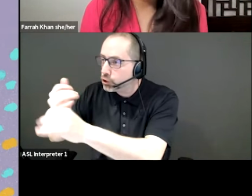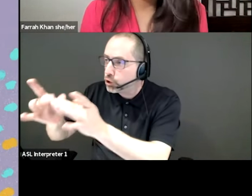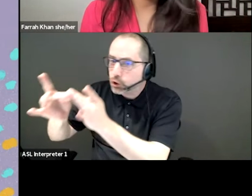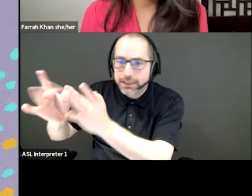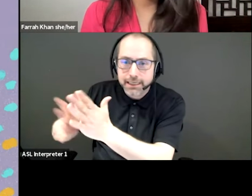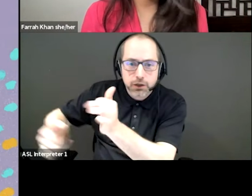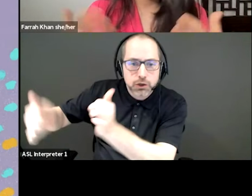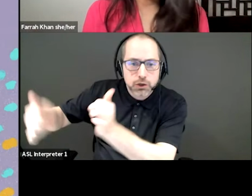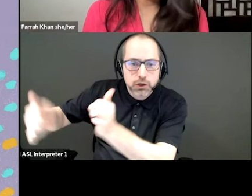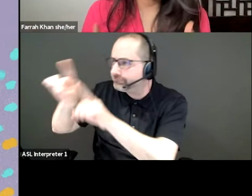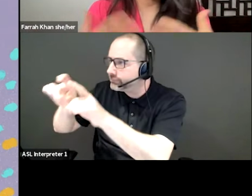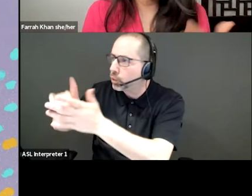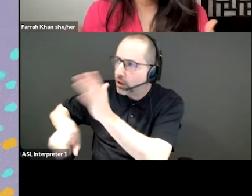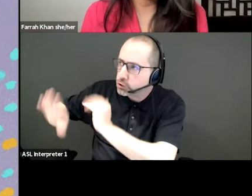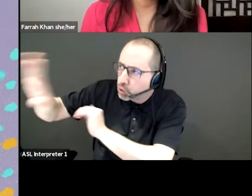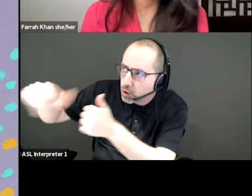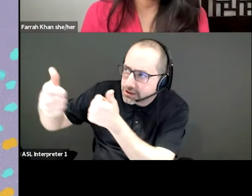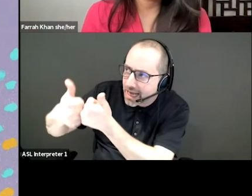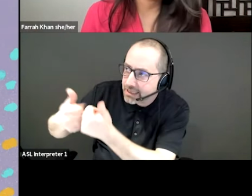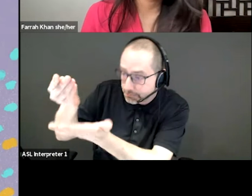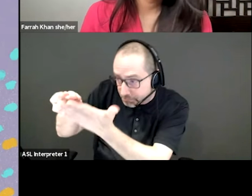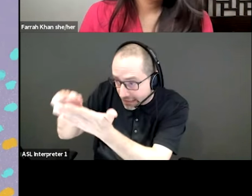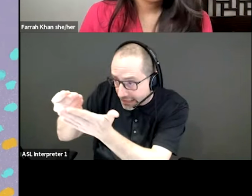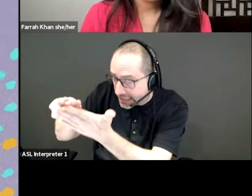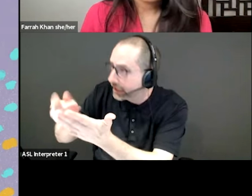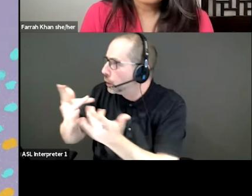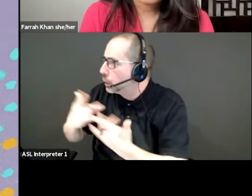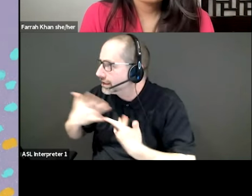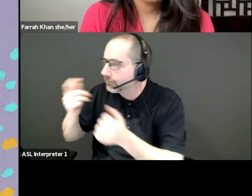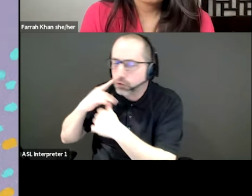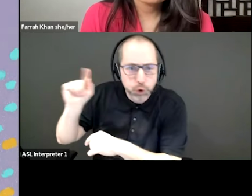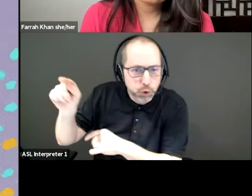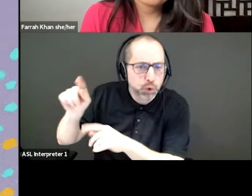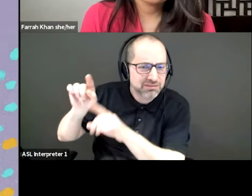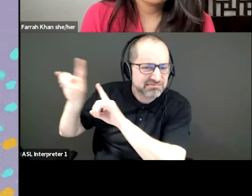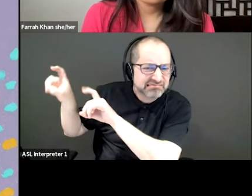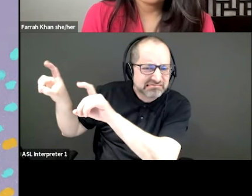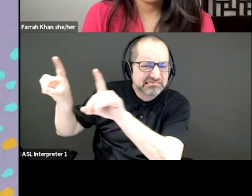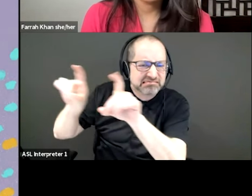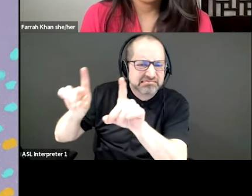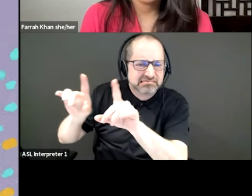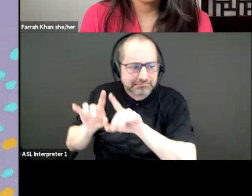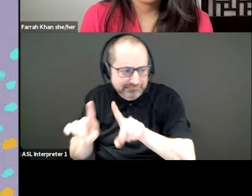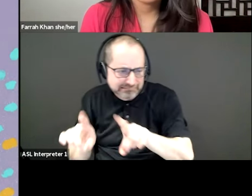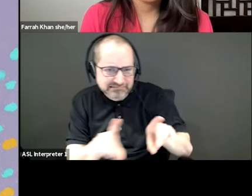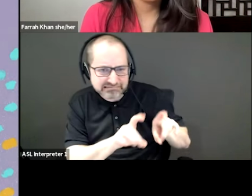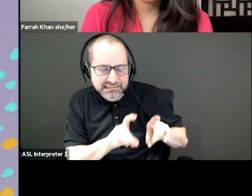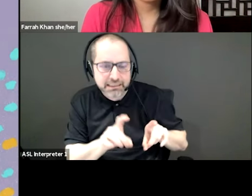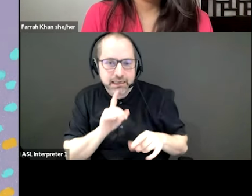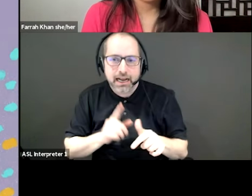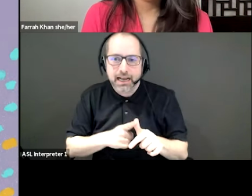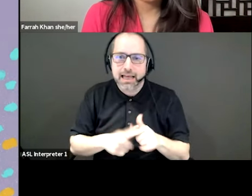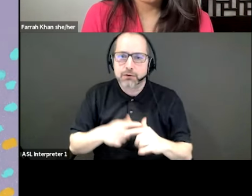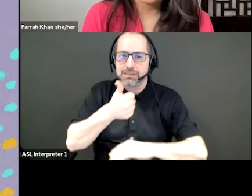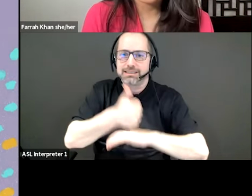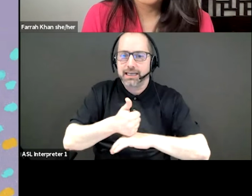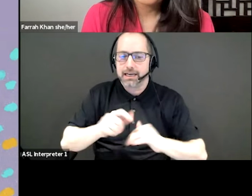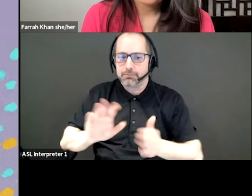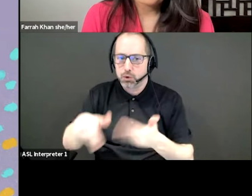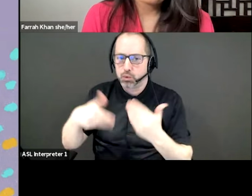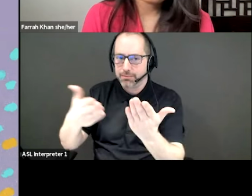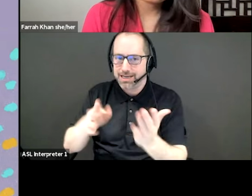you're facing? Is it funding? What is happening for you? And out of that came 45 key recommendations. It's a pretty large